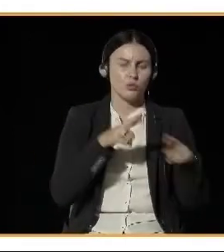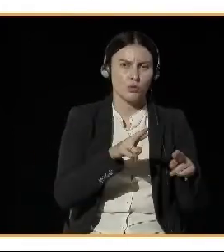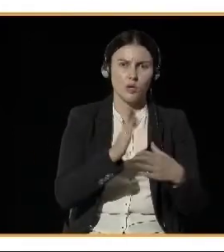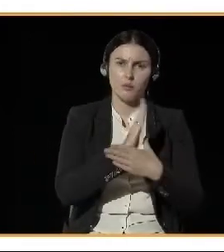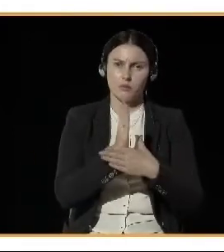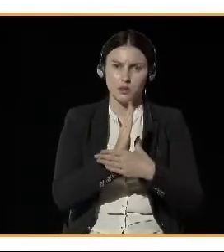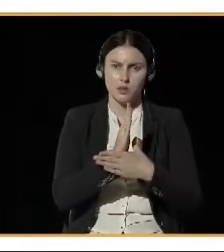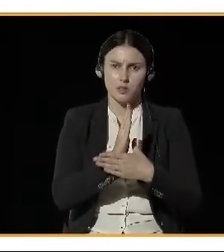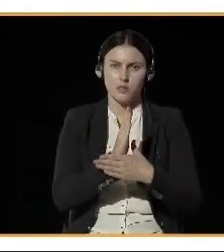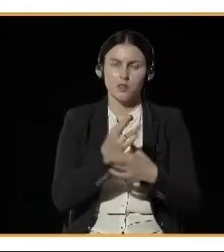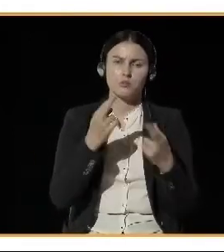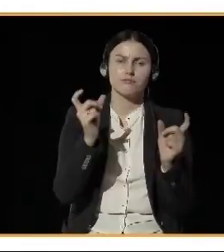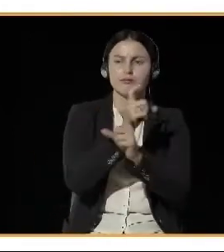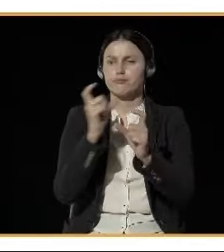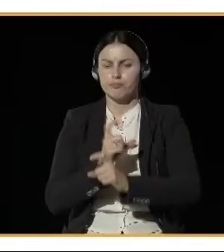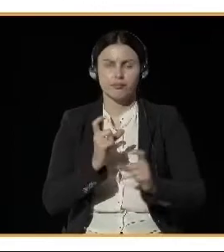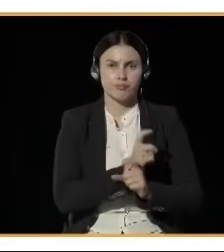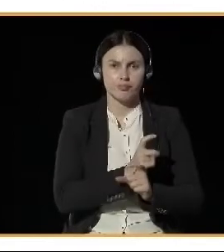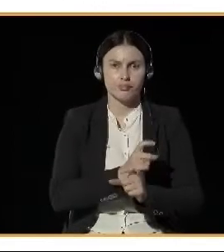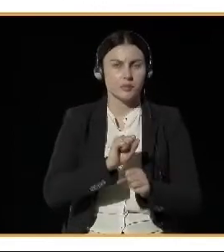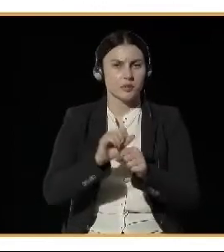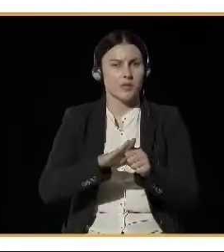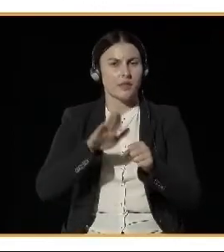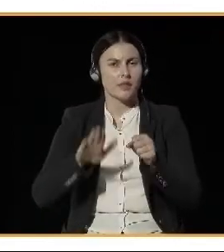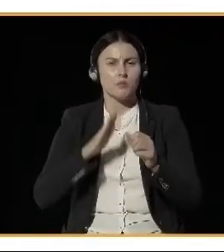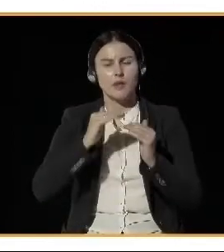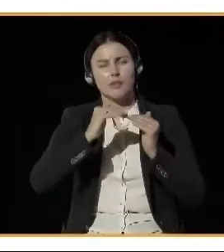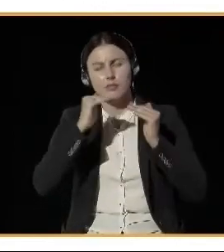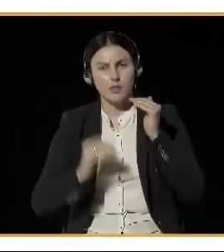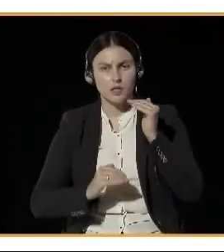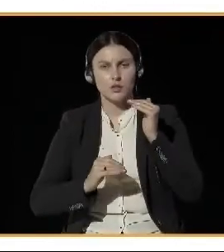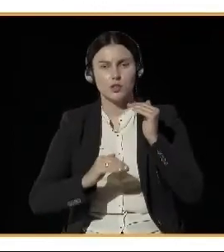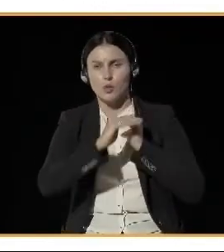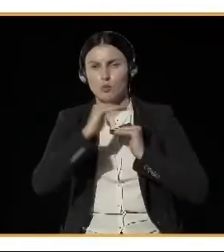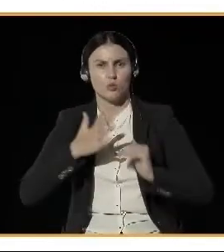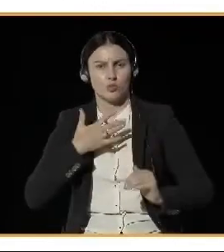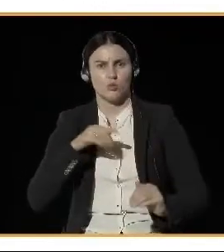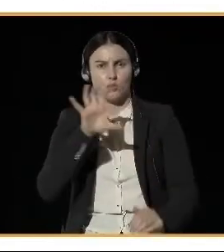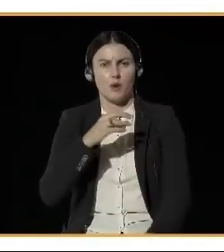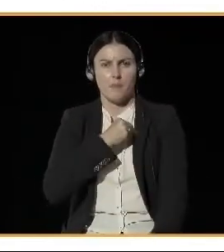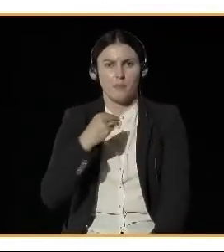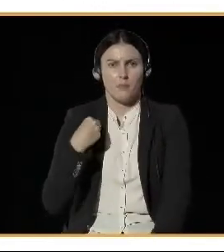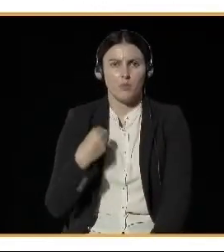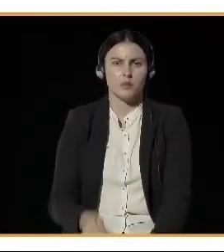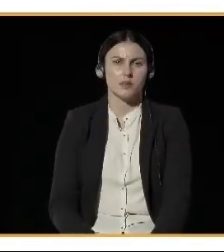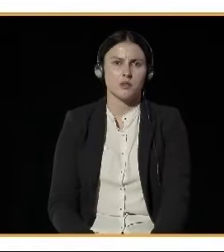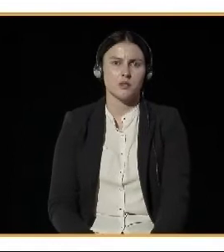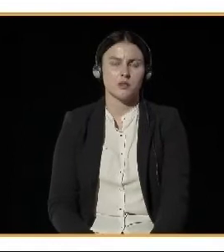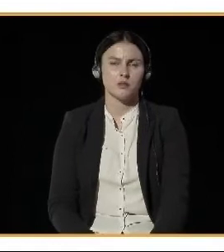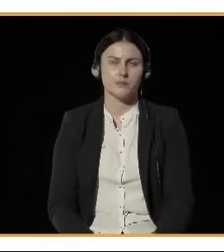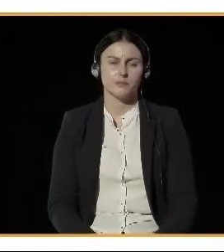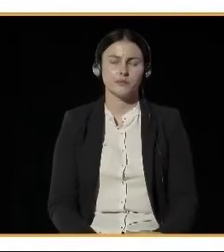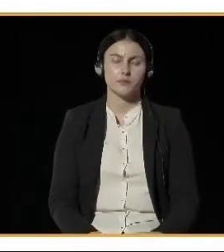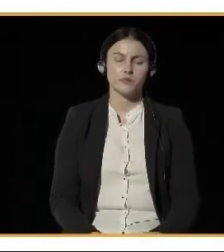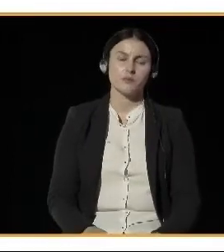the lowest level is in Poland. The statistical poll claim